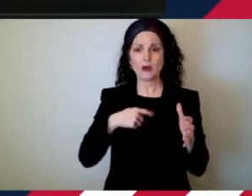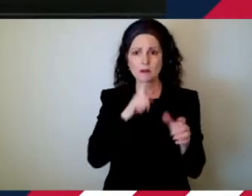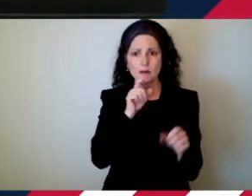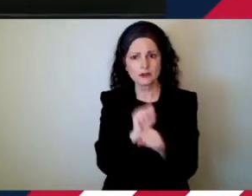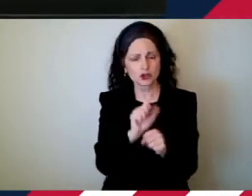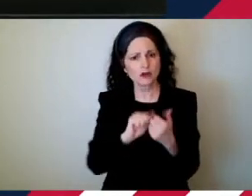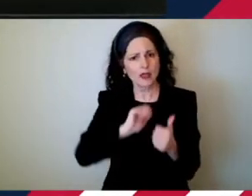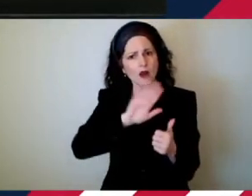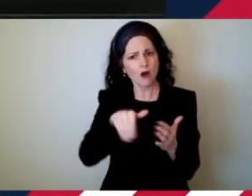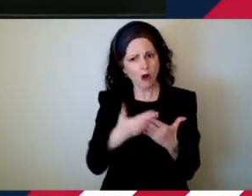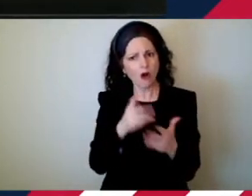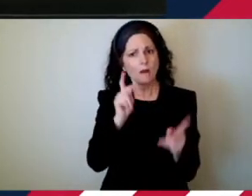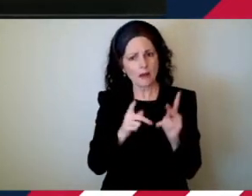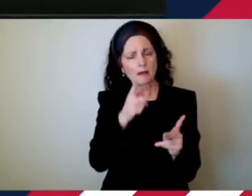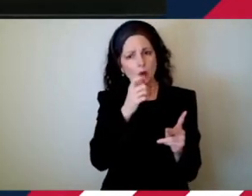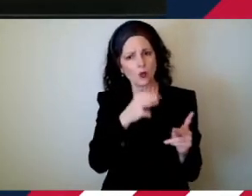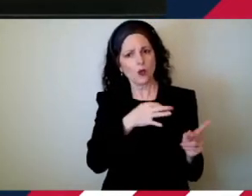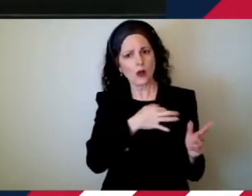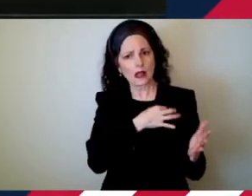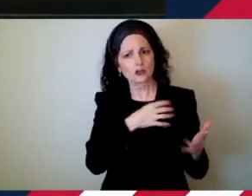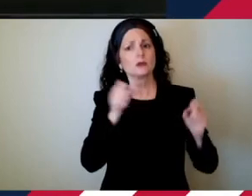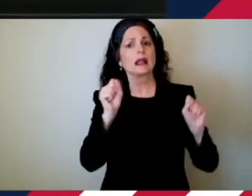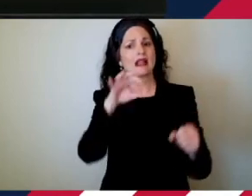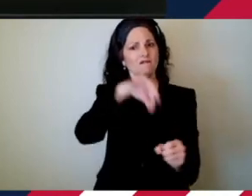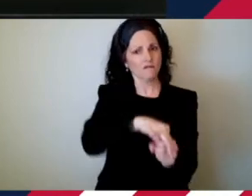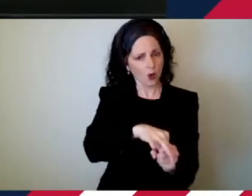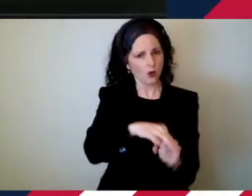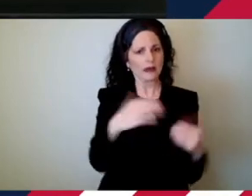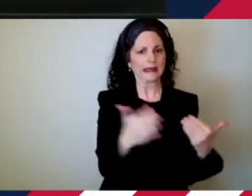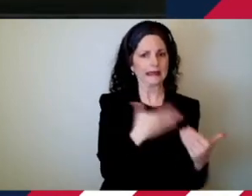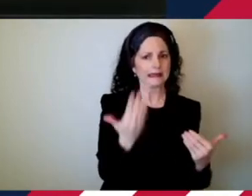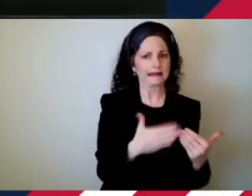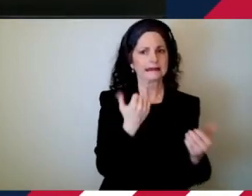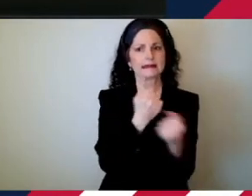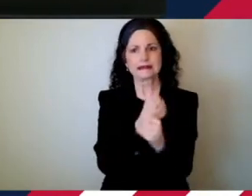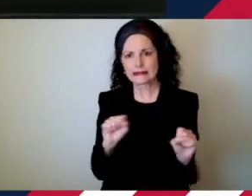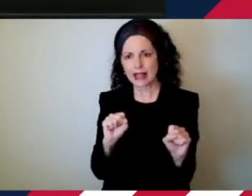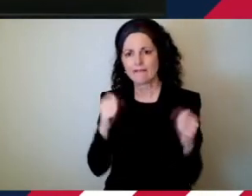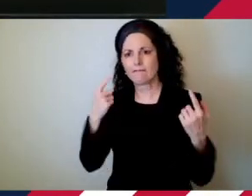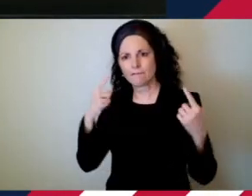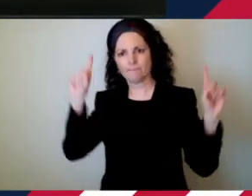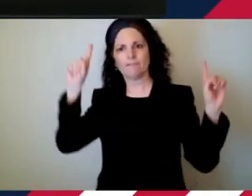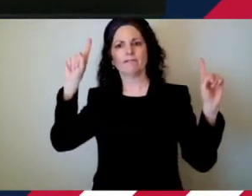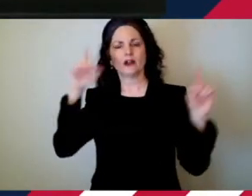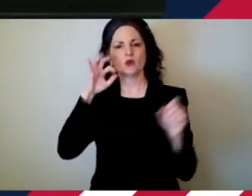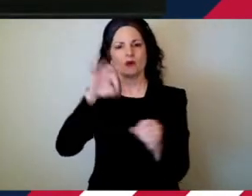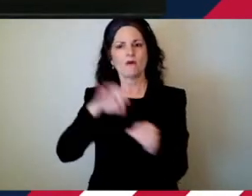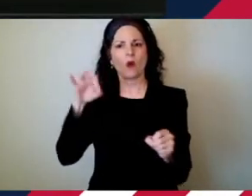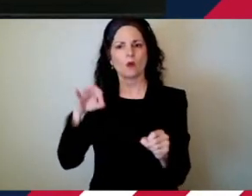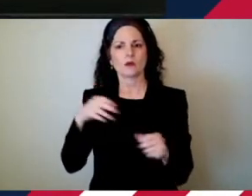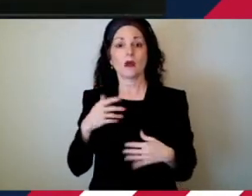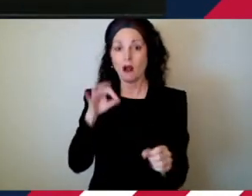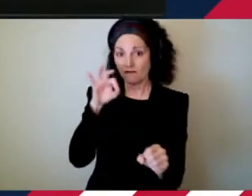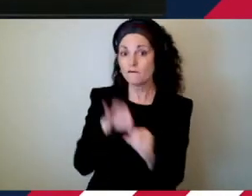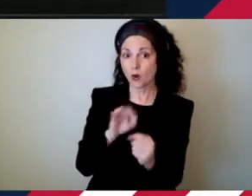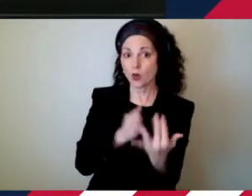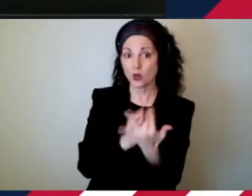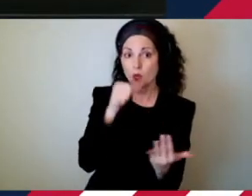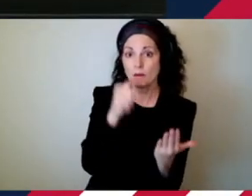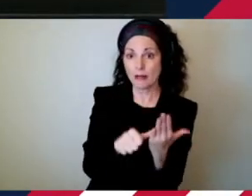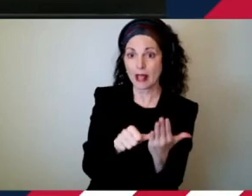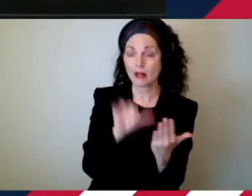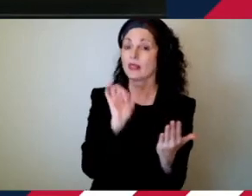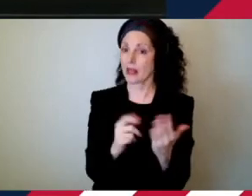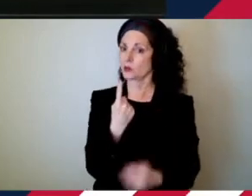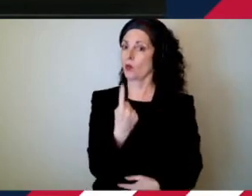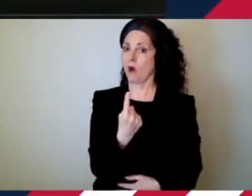elections easily, safely, and effectively. And vote by mail is one way. It's a very good way.